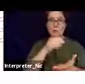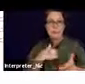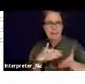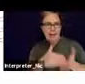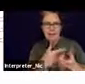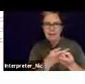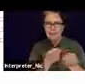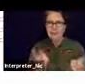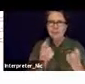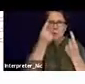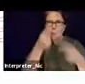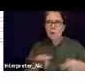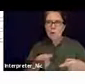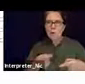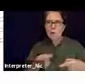identify their plus.